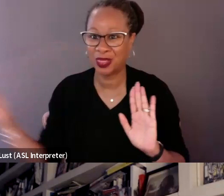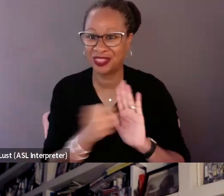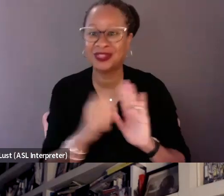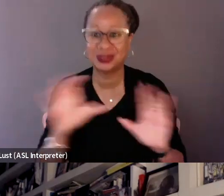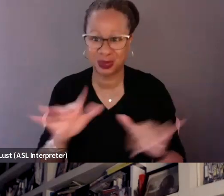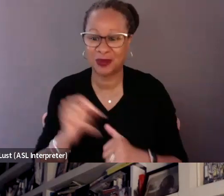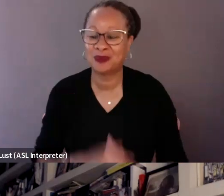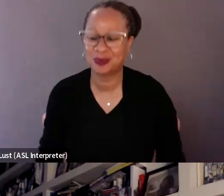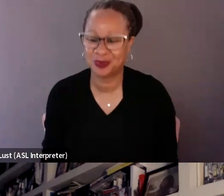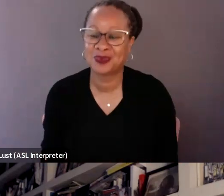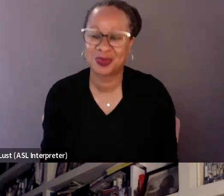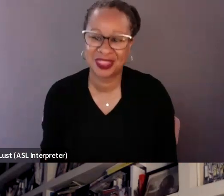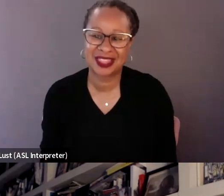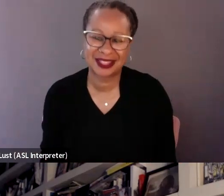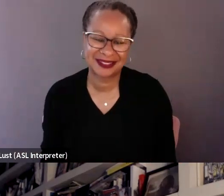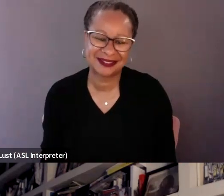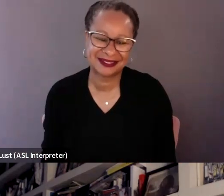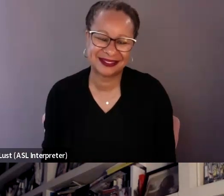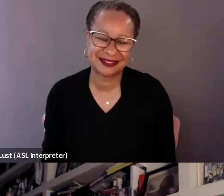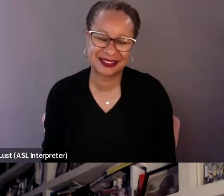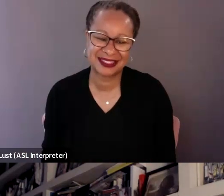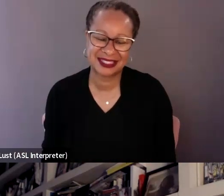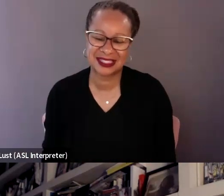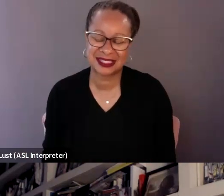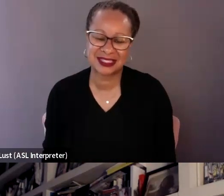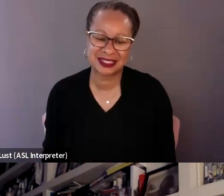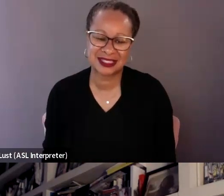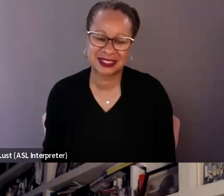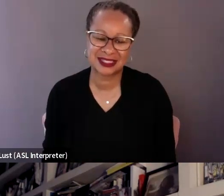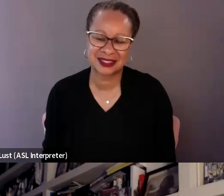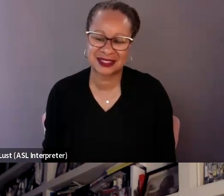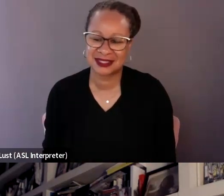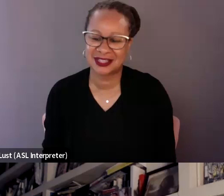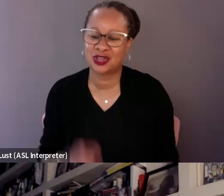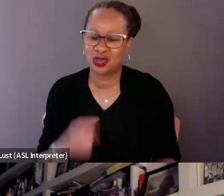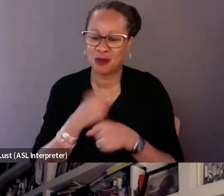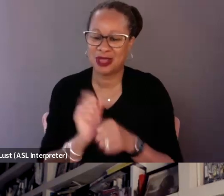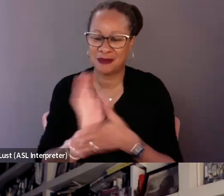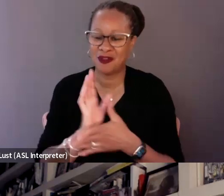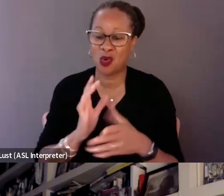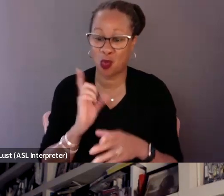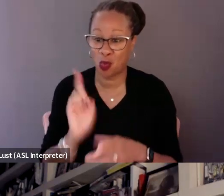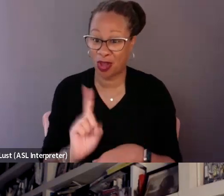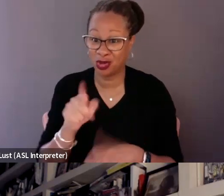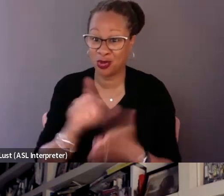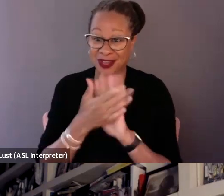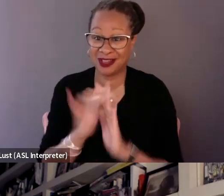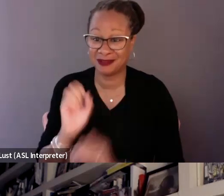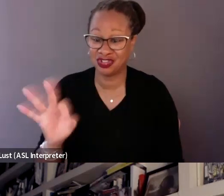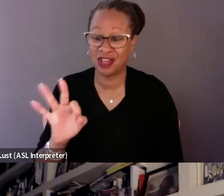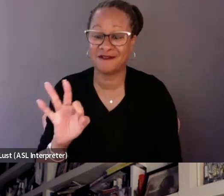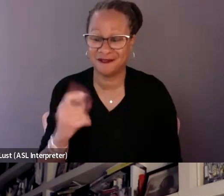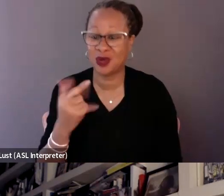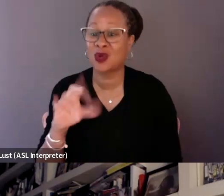it. So this is you made a movie where you get to be Jeff Goldblum. Yeah, one.